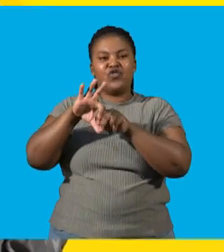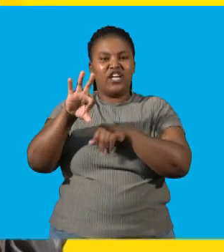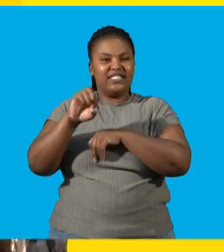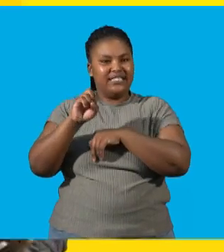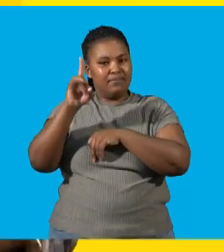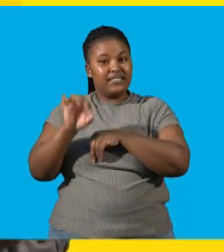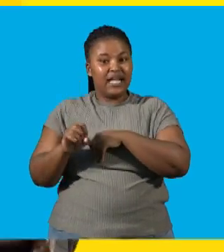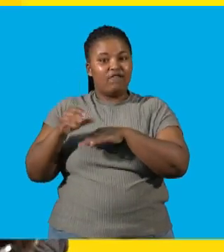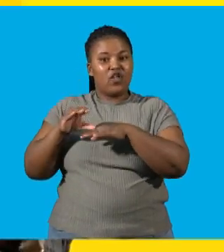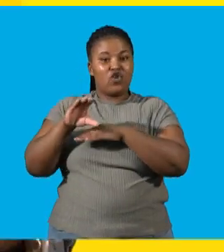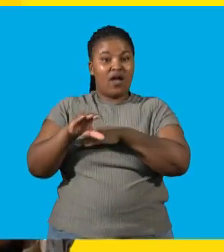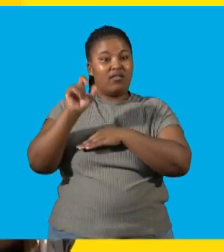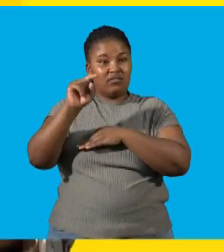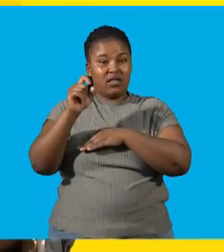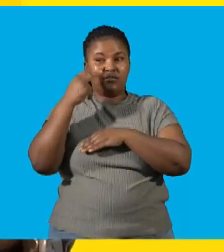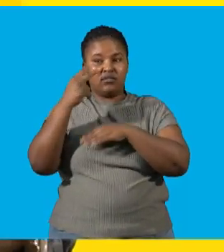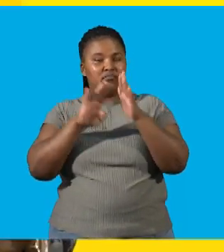grant. So that's where the graduation